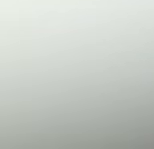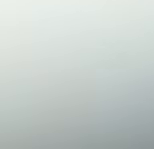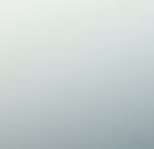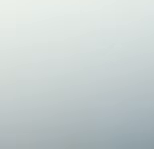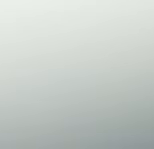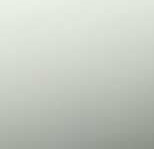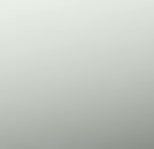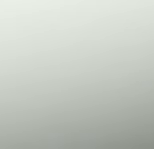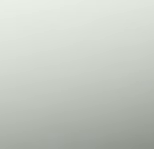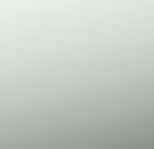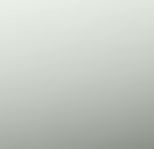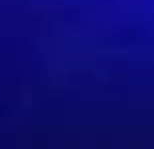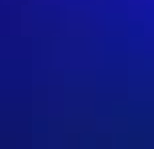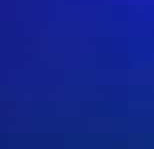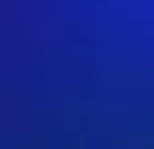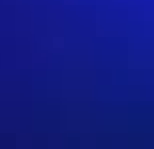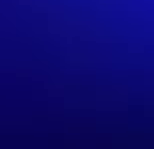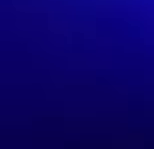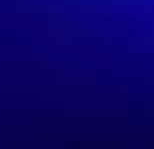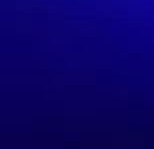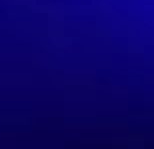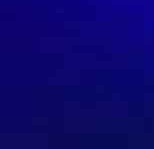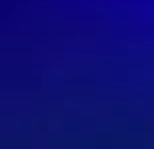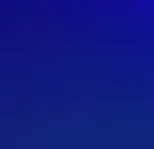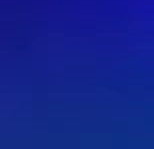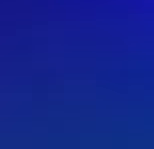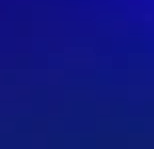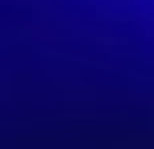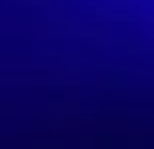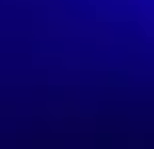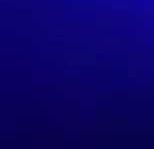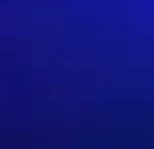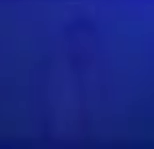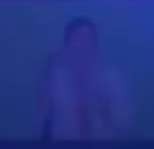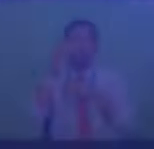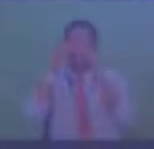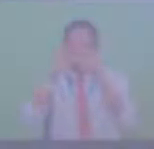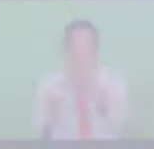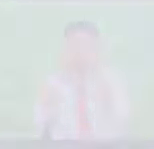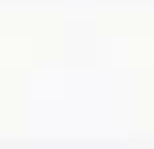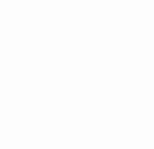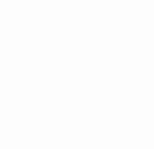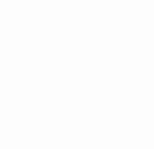out to a generation for Christ. Mungu awabariki ninyi nyote. Amen.